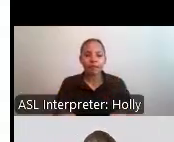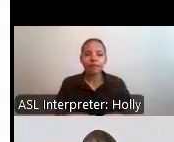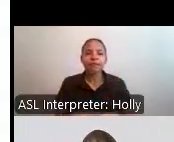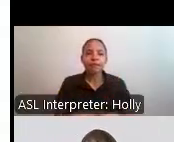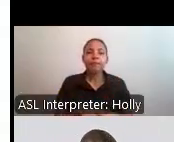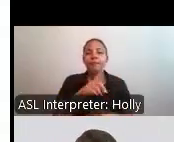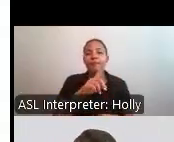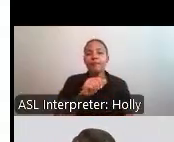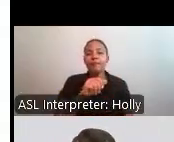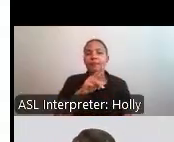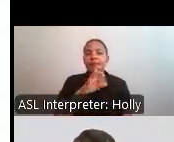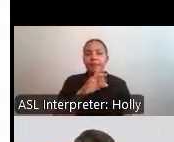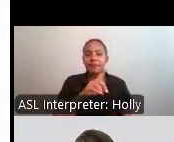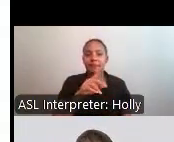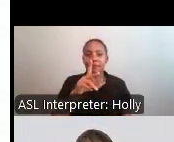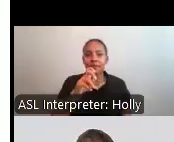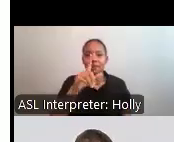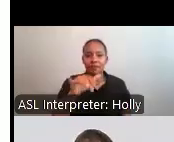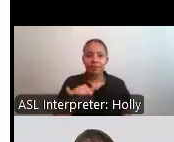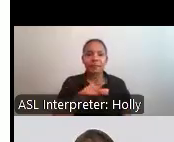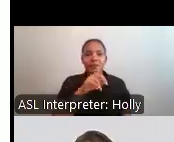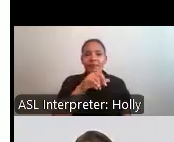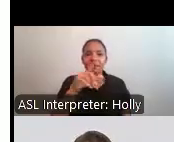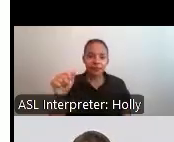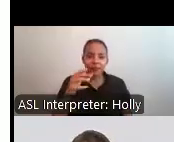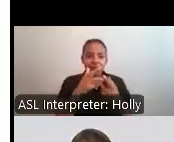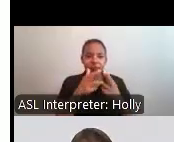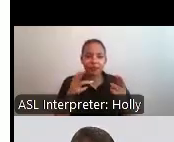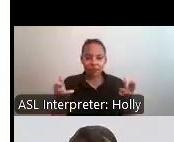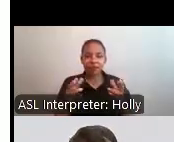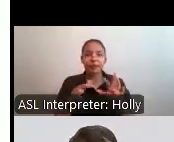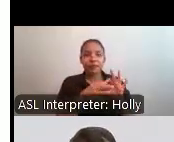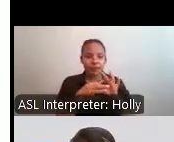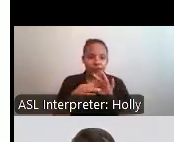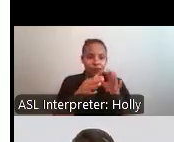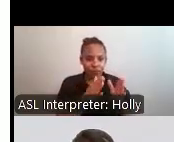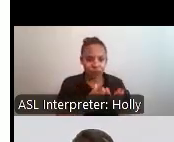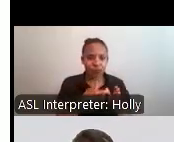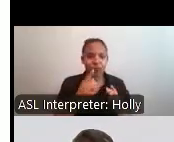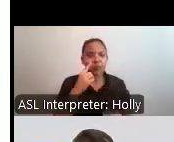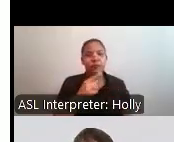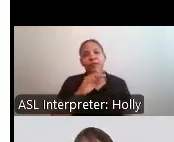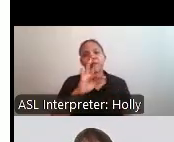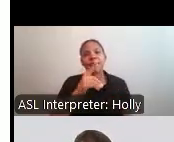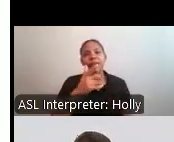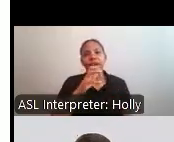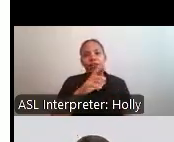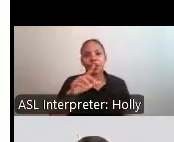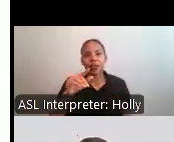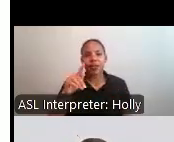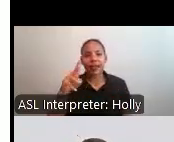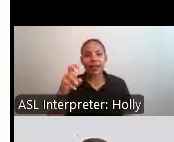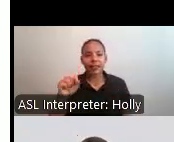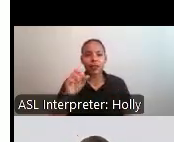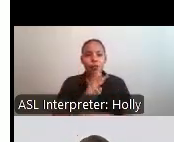a disability resource coordinator for the Finger Lakes Workforce Board in Geneva, New York. His background includes youth career